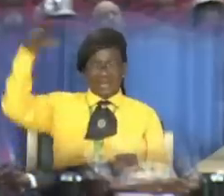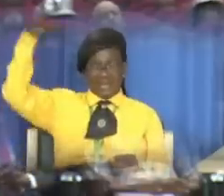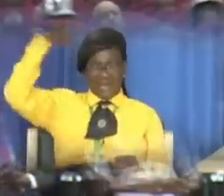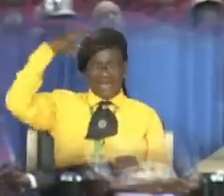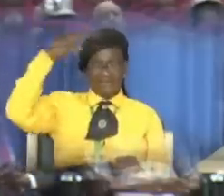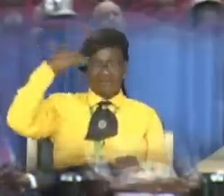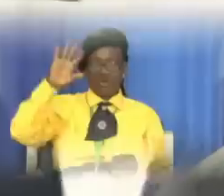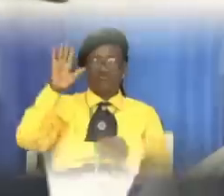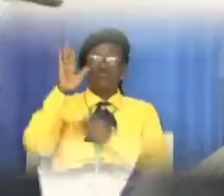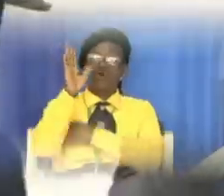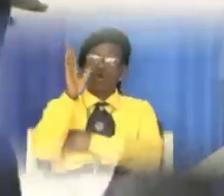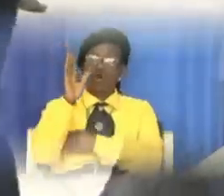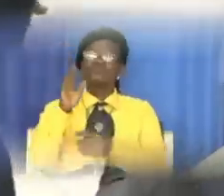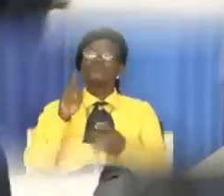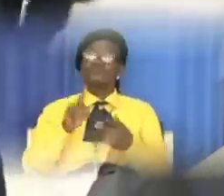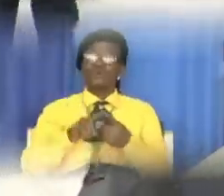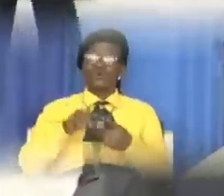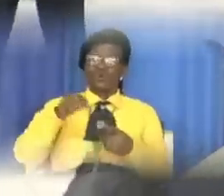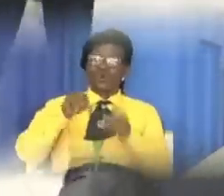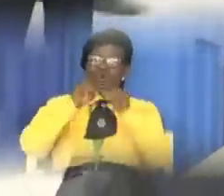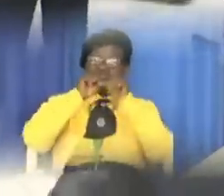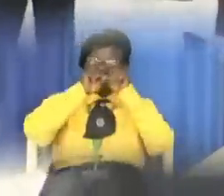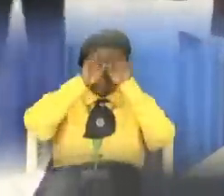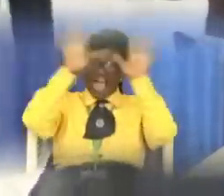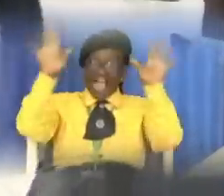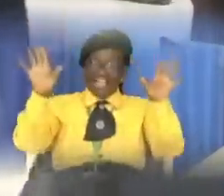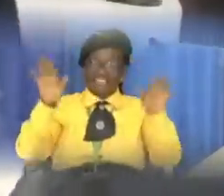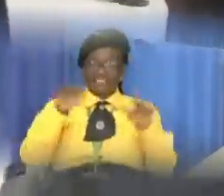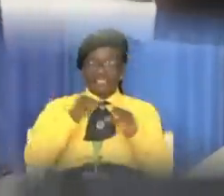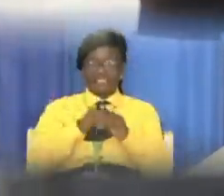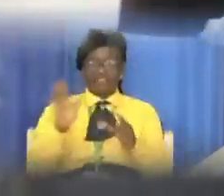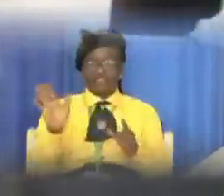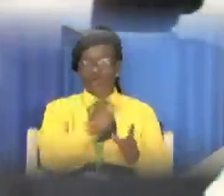darkness? Come now. 3.